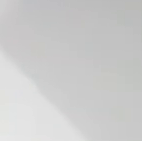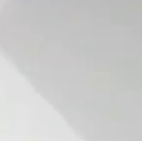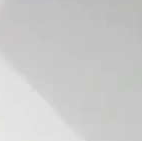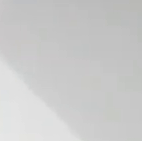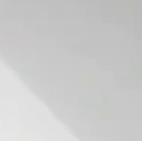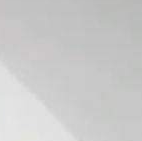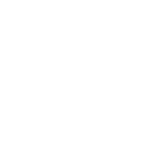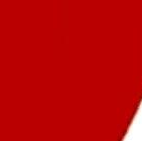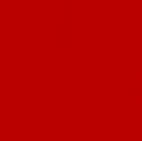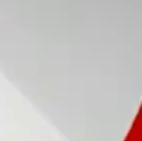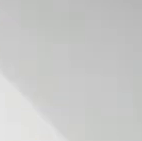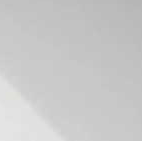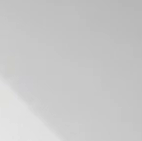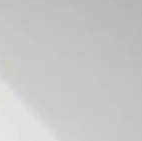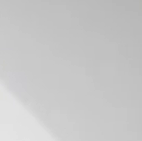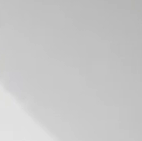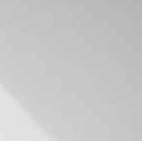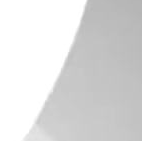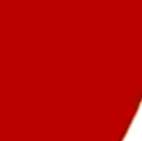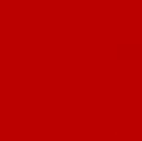0723-892-654 or